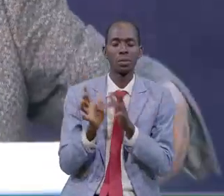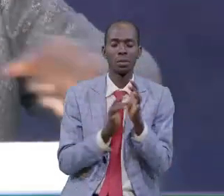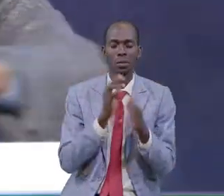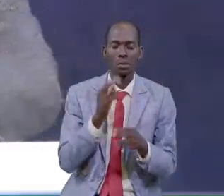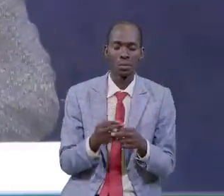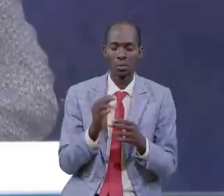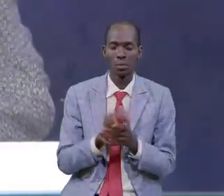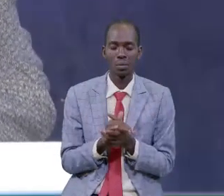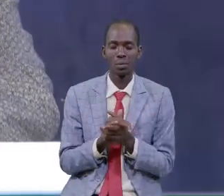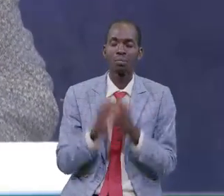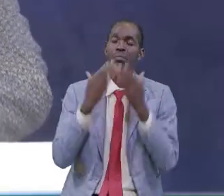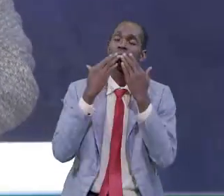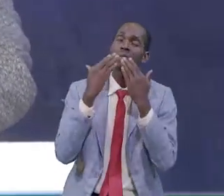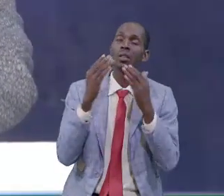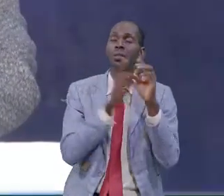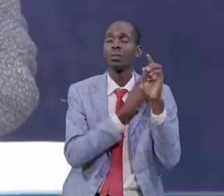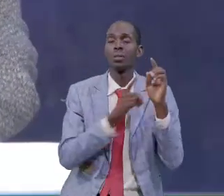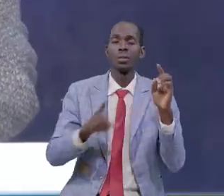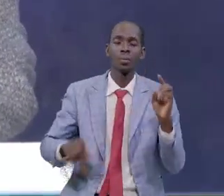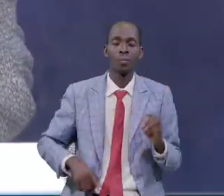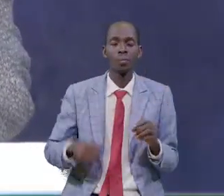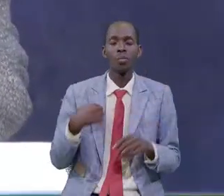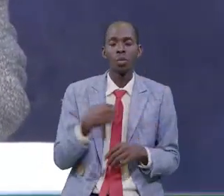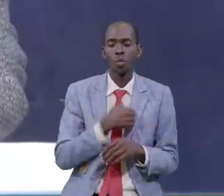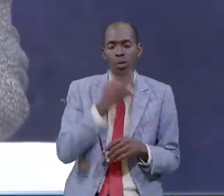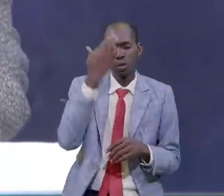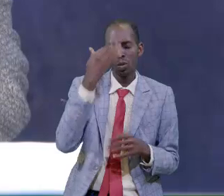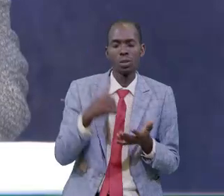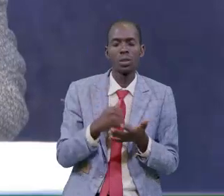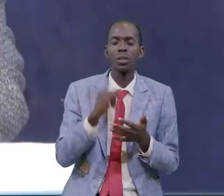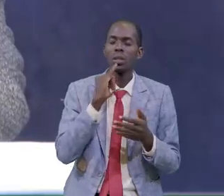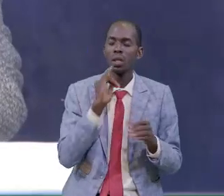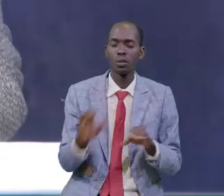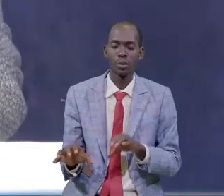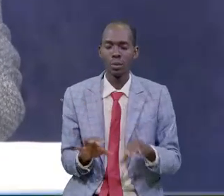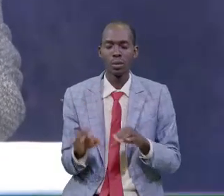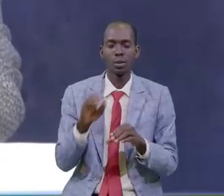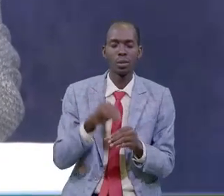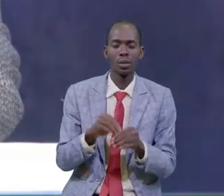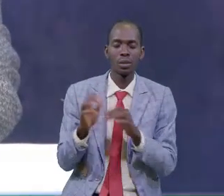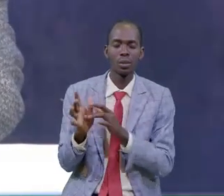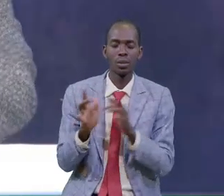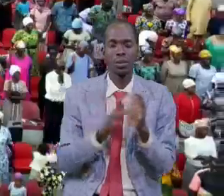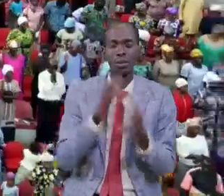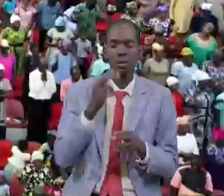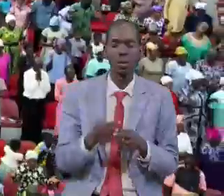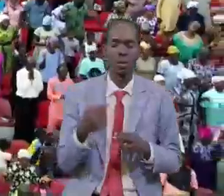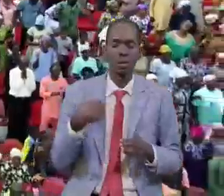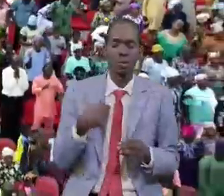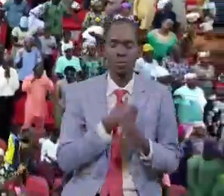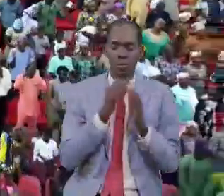Thank you, Lord. We know it is done. In Jesus' name we